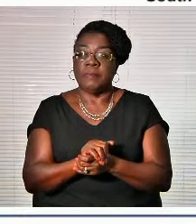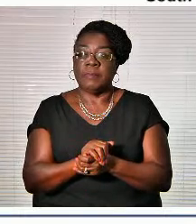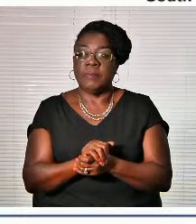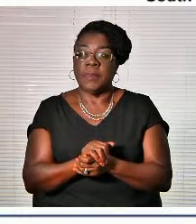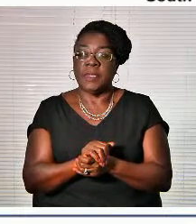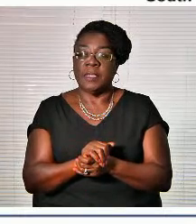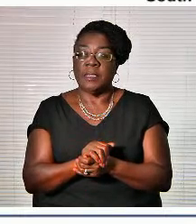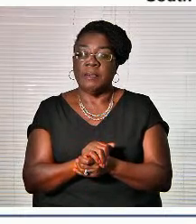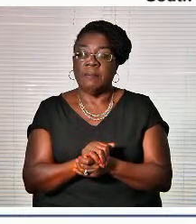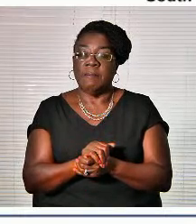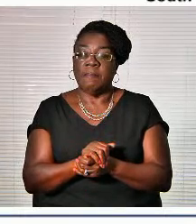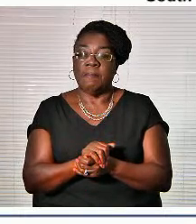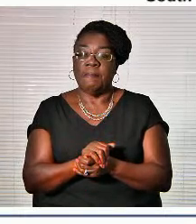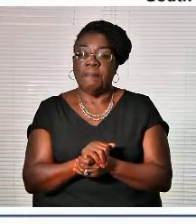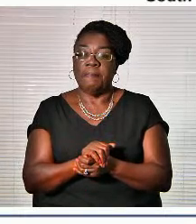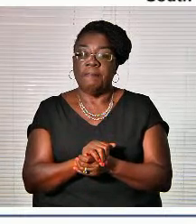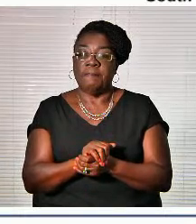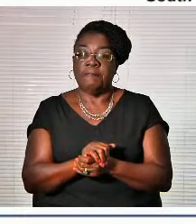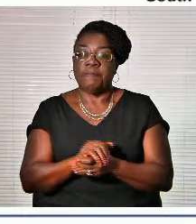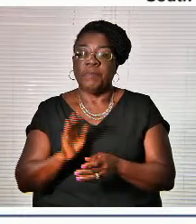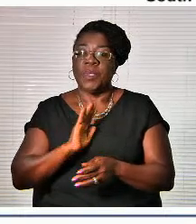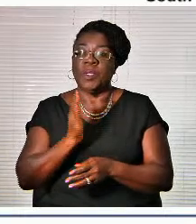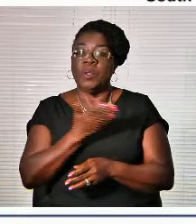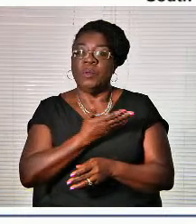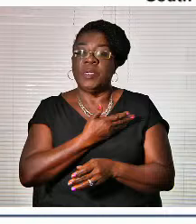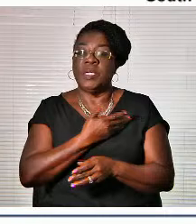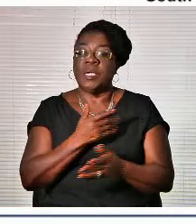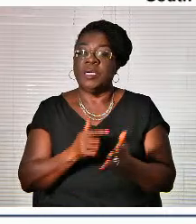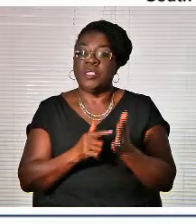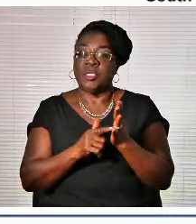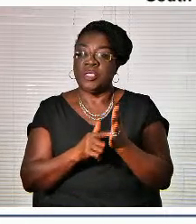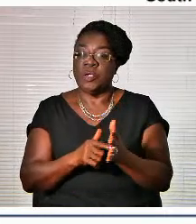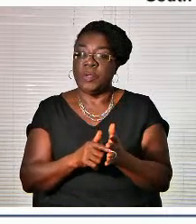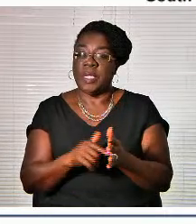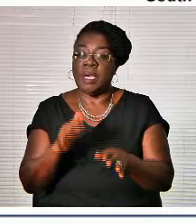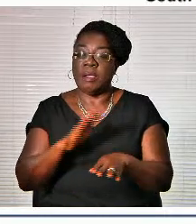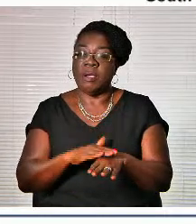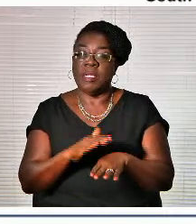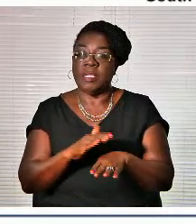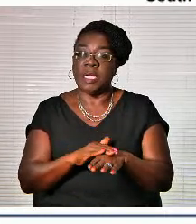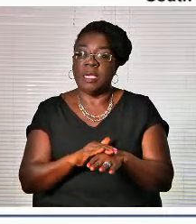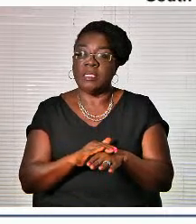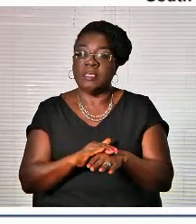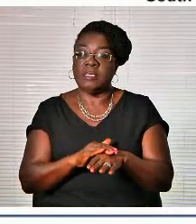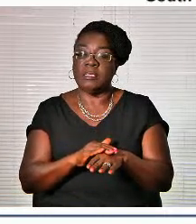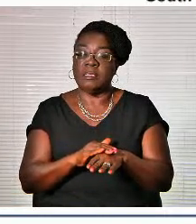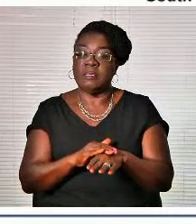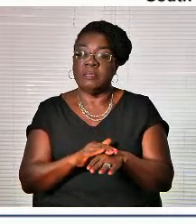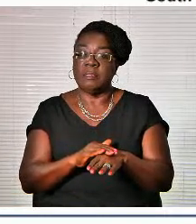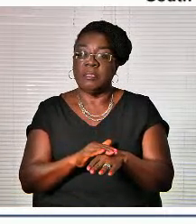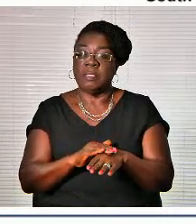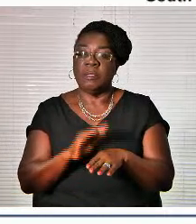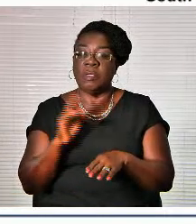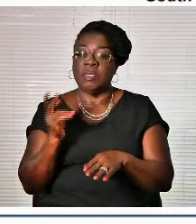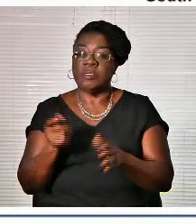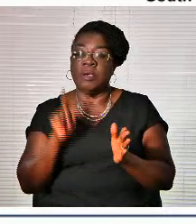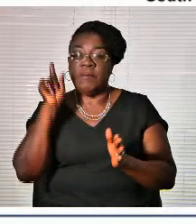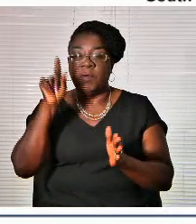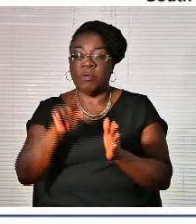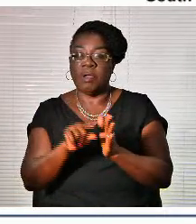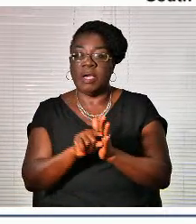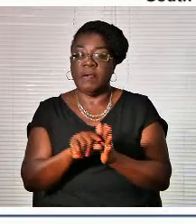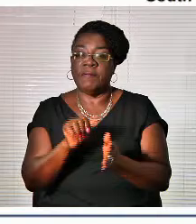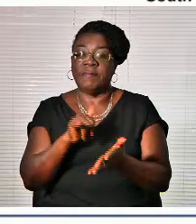And we have here mostly our contacts. We also have a graph that we are working